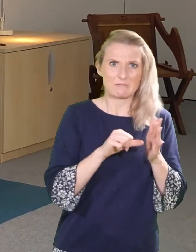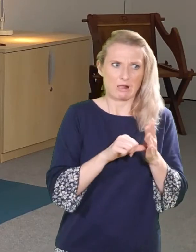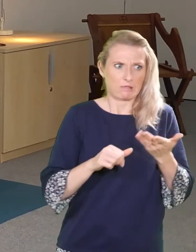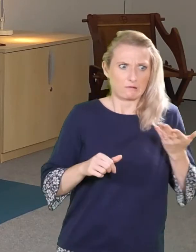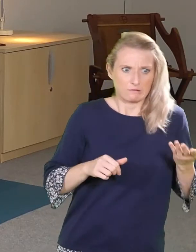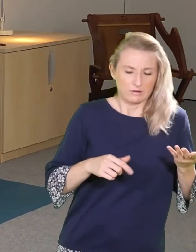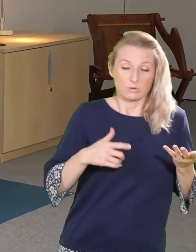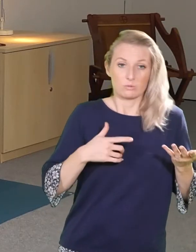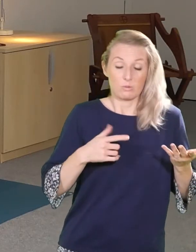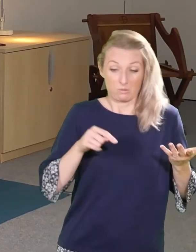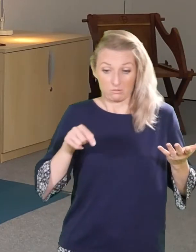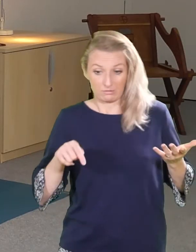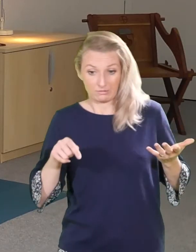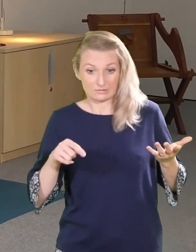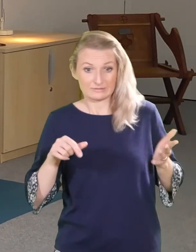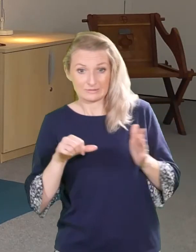easier?